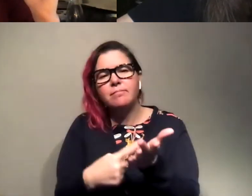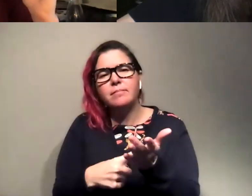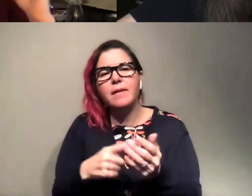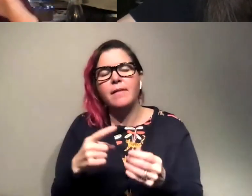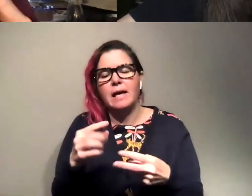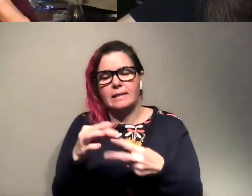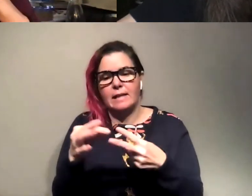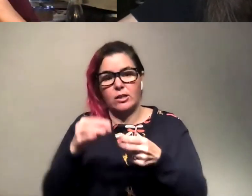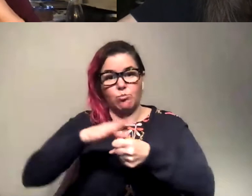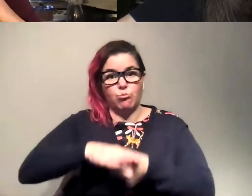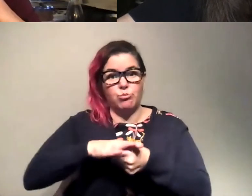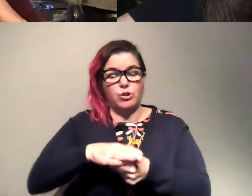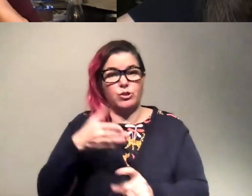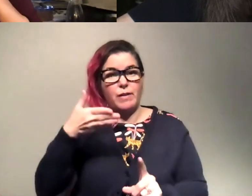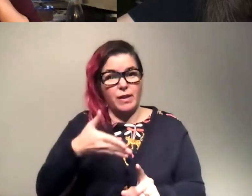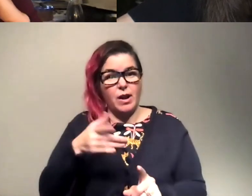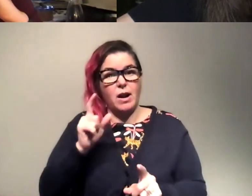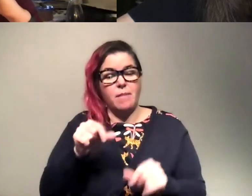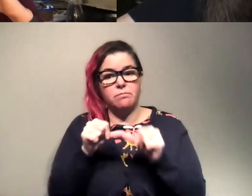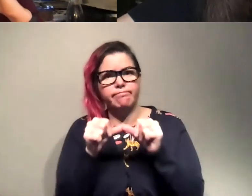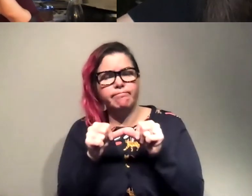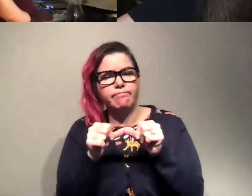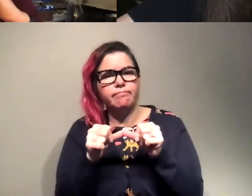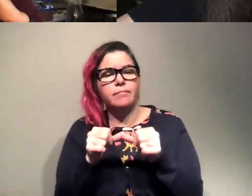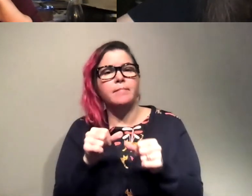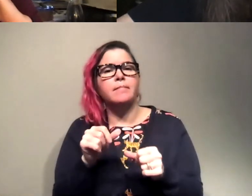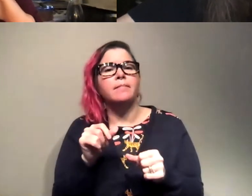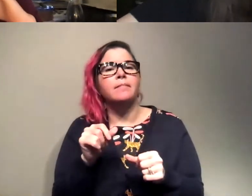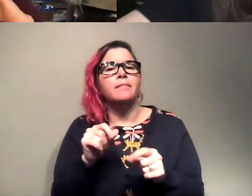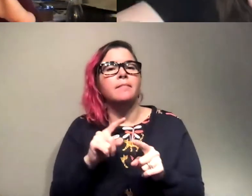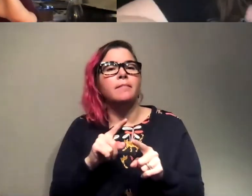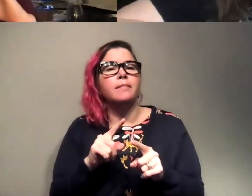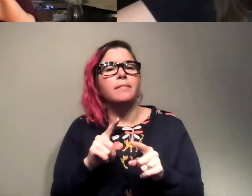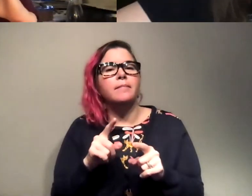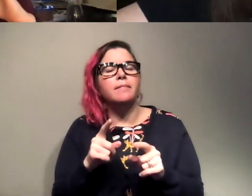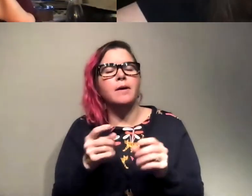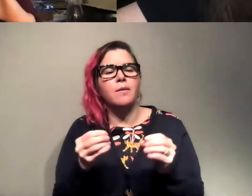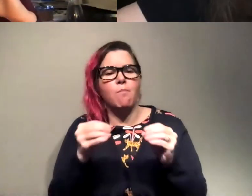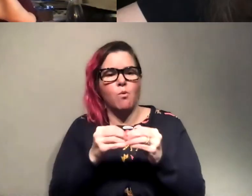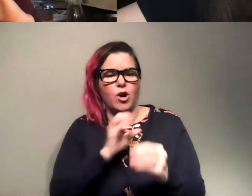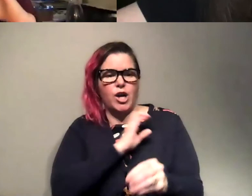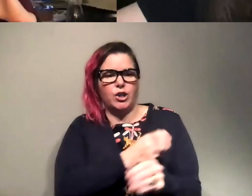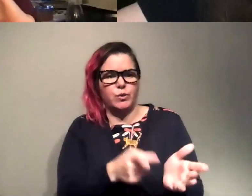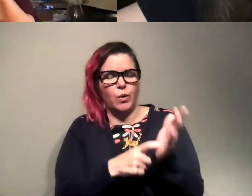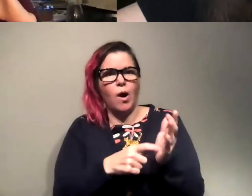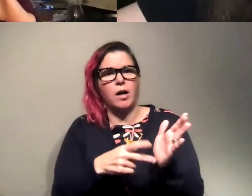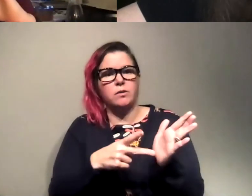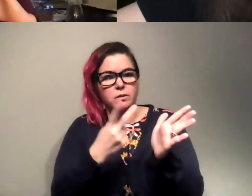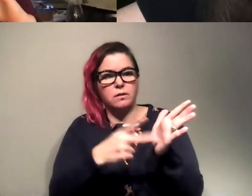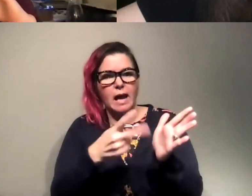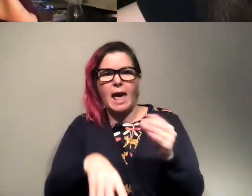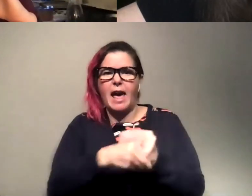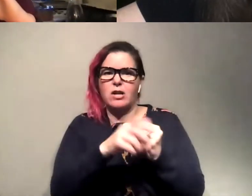pressure is there, they need to keep it, right? But it costs more energy to replicate that extra piece of